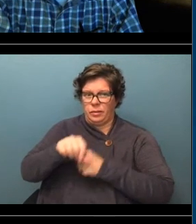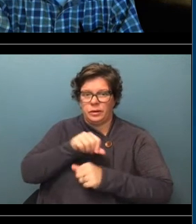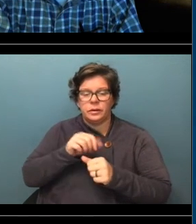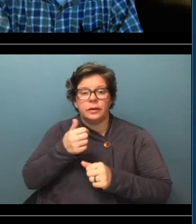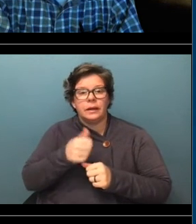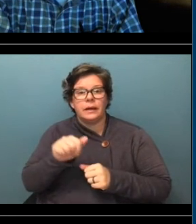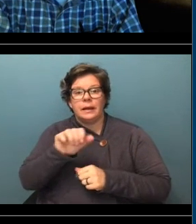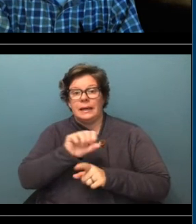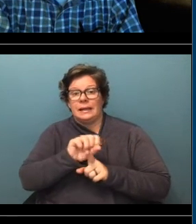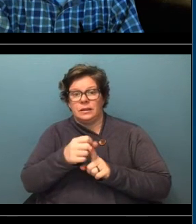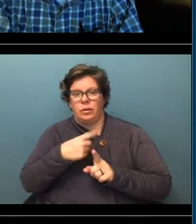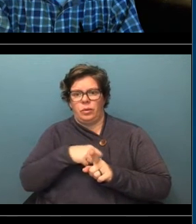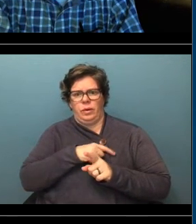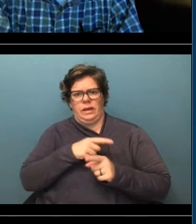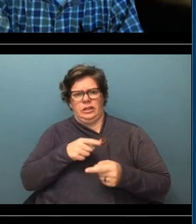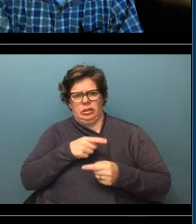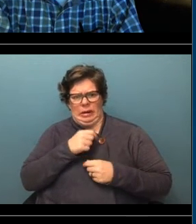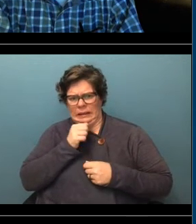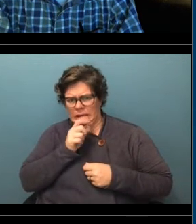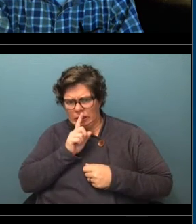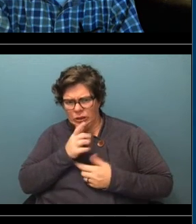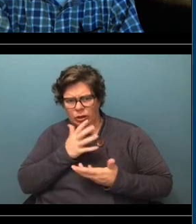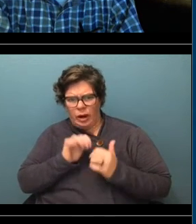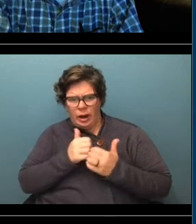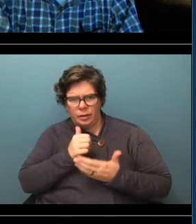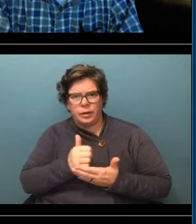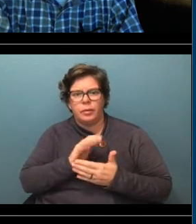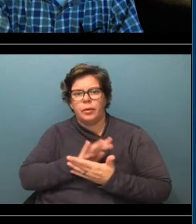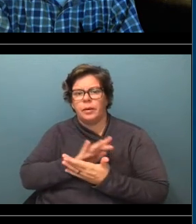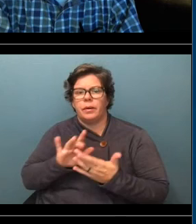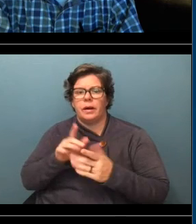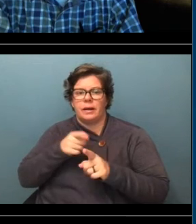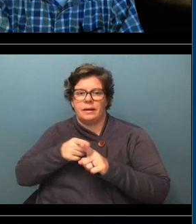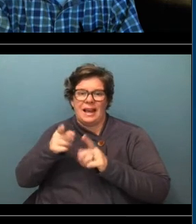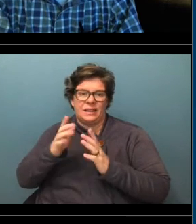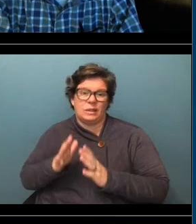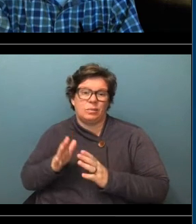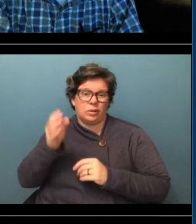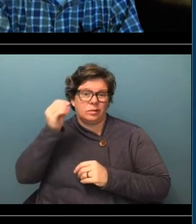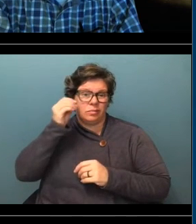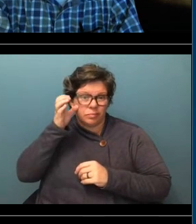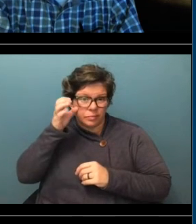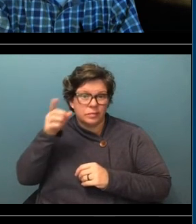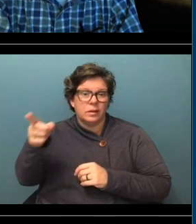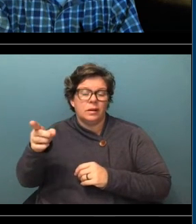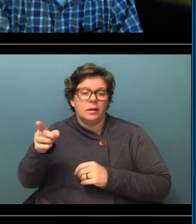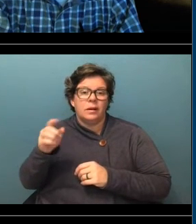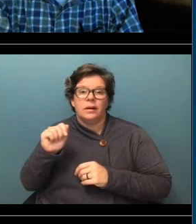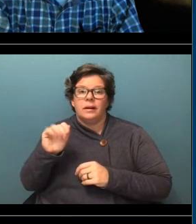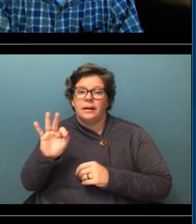cases that we struggle with, we will reach out to the experts in that. So if there's